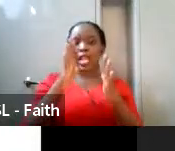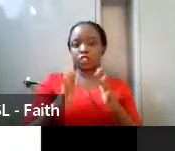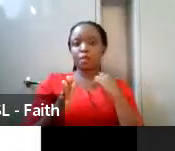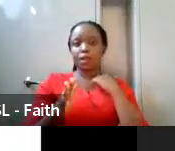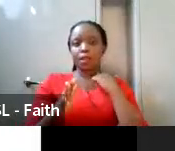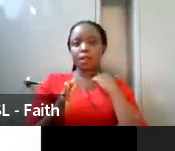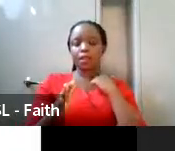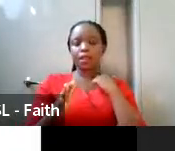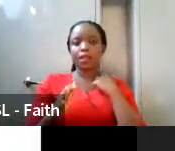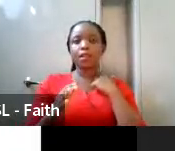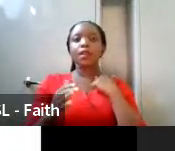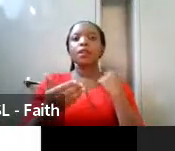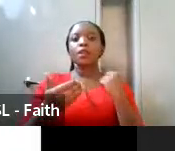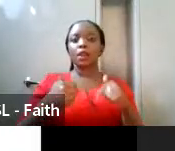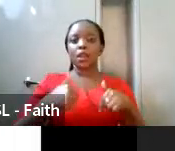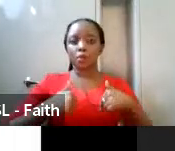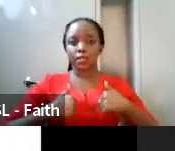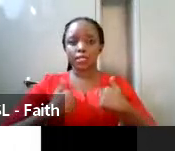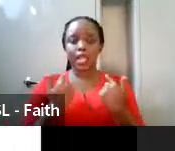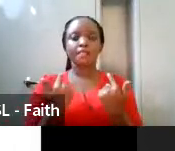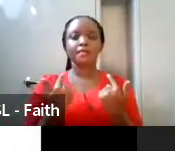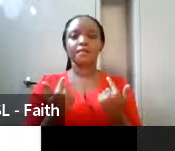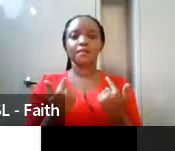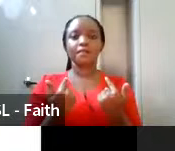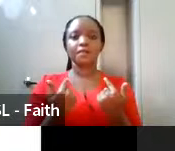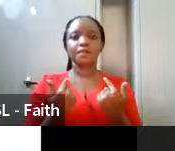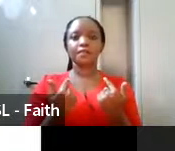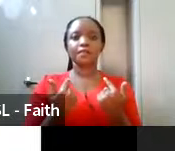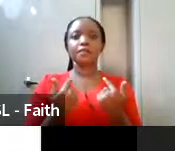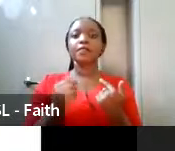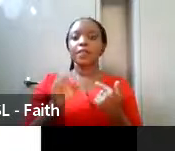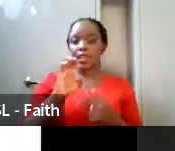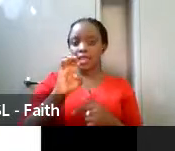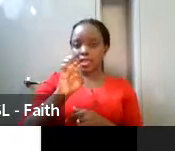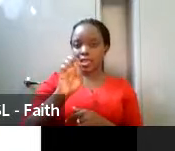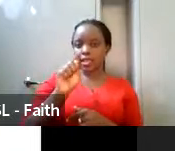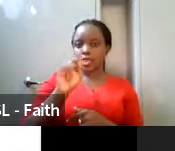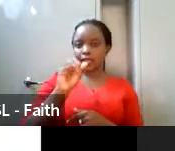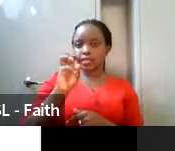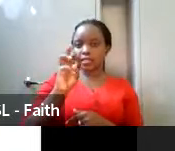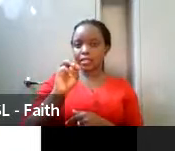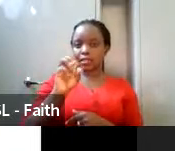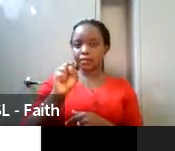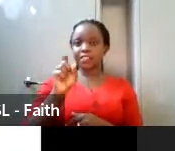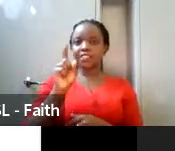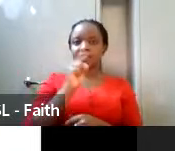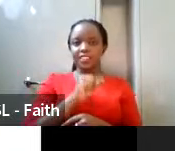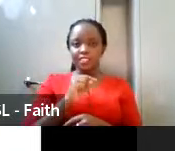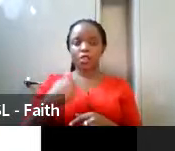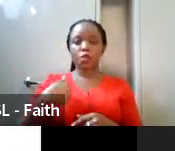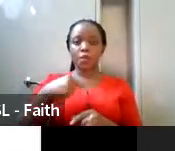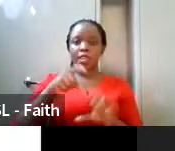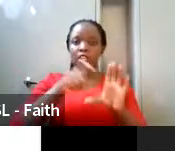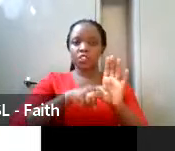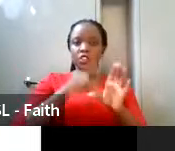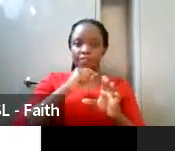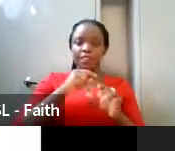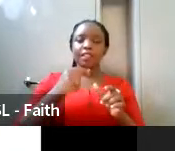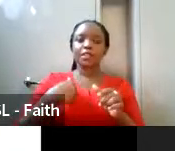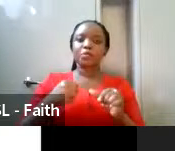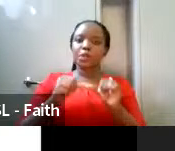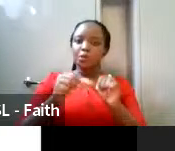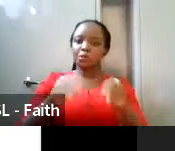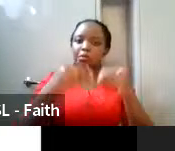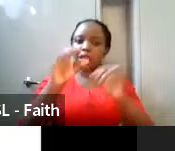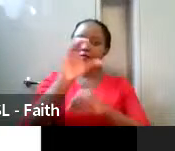We are in Teams. We are in Teams, and we've been issuing our customers